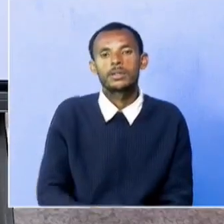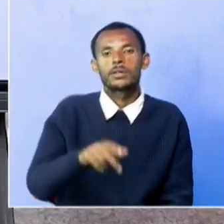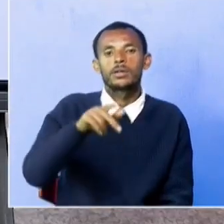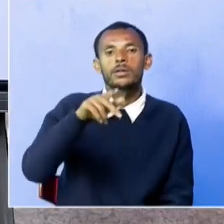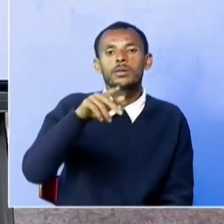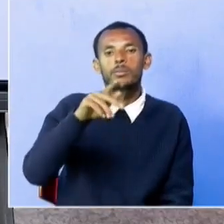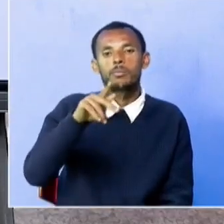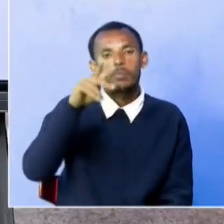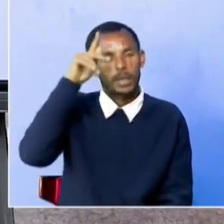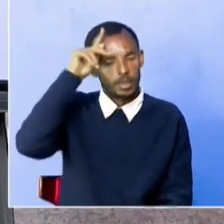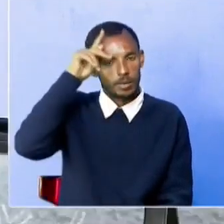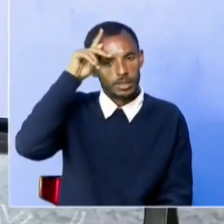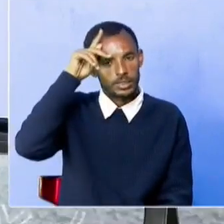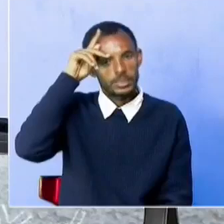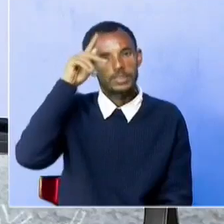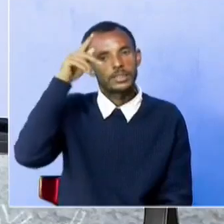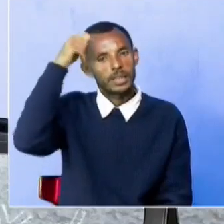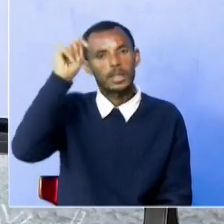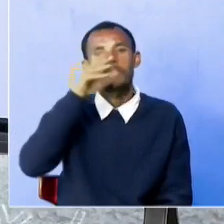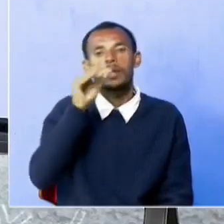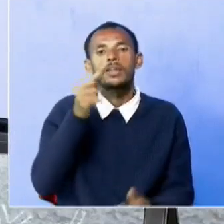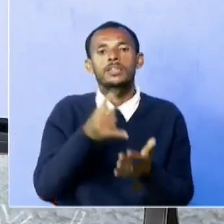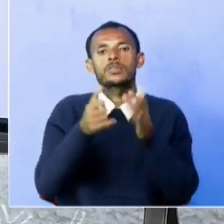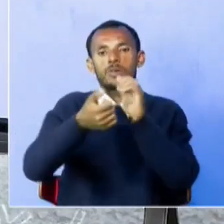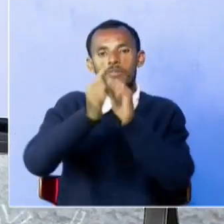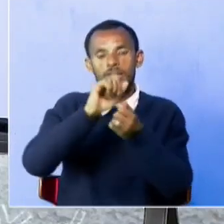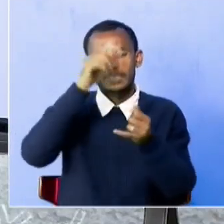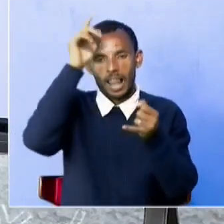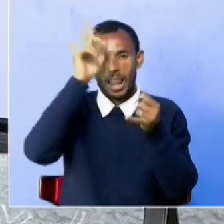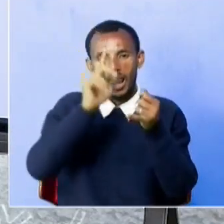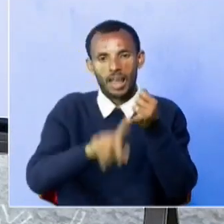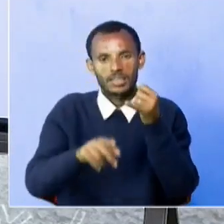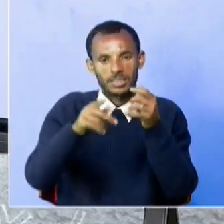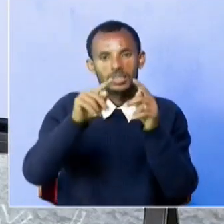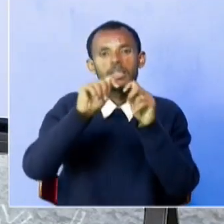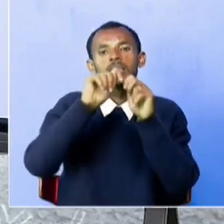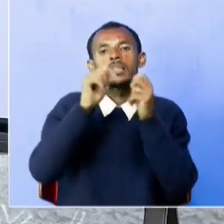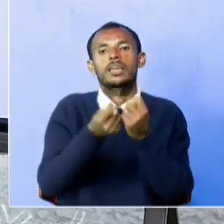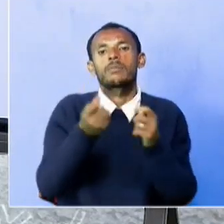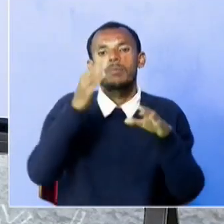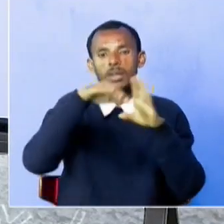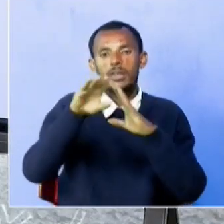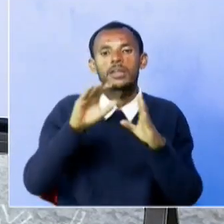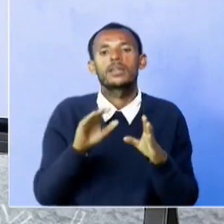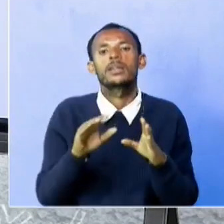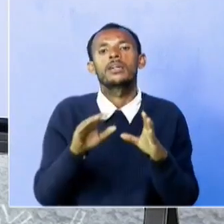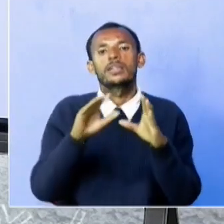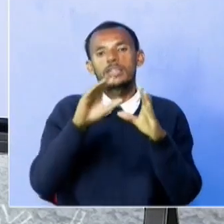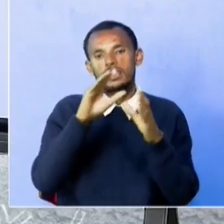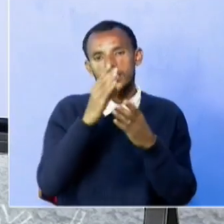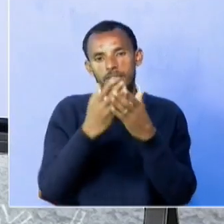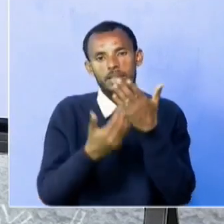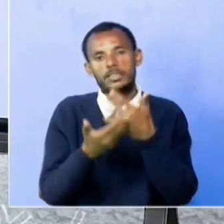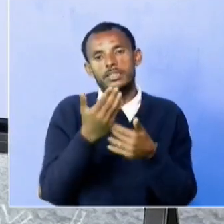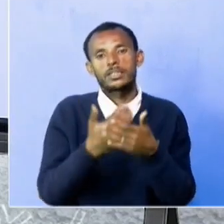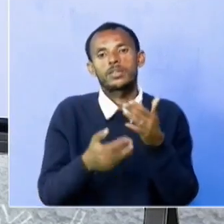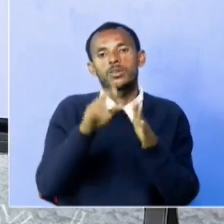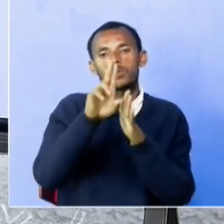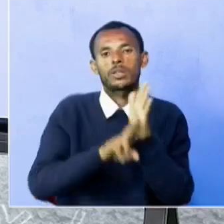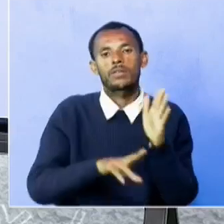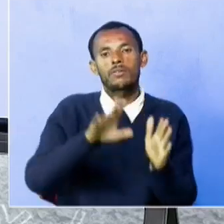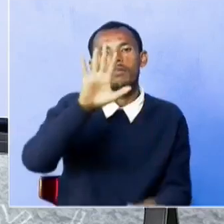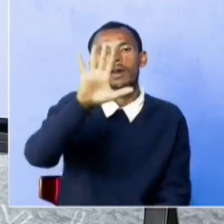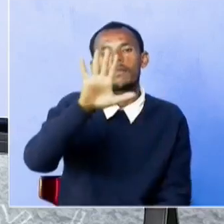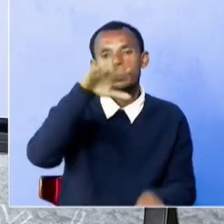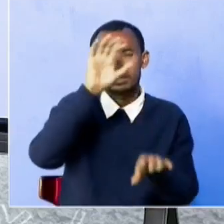Pythagoras theorem and its converse will be the last theorem that we will have in our discussion on Unit 5.